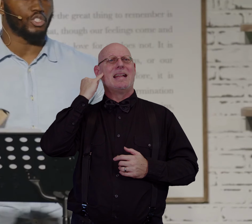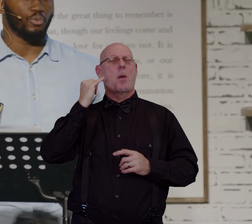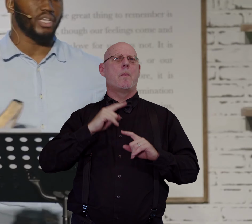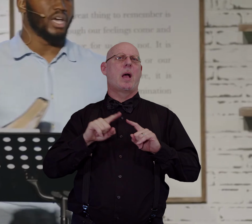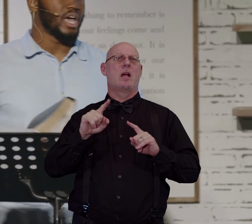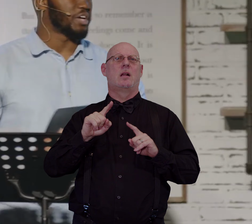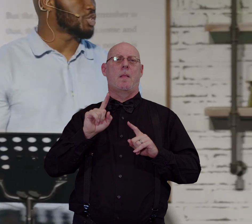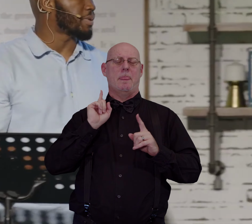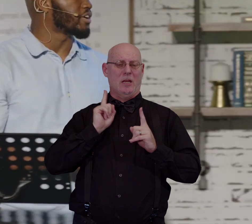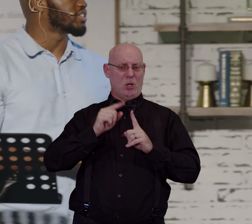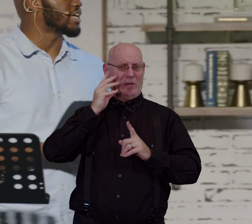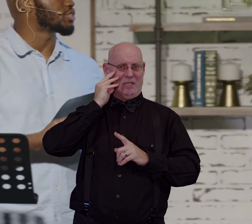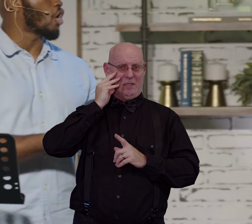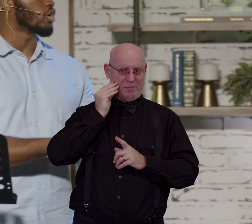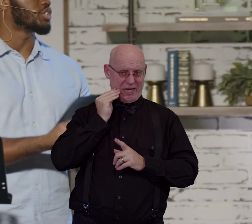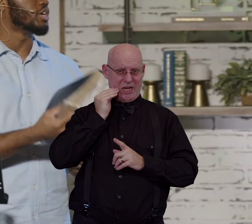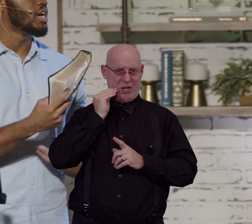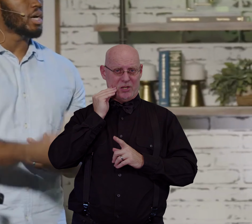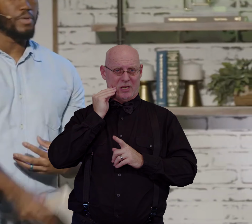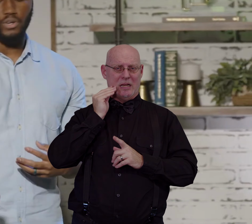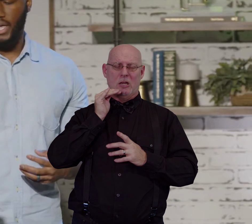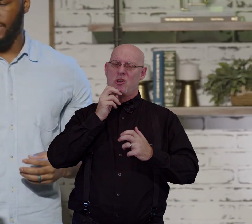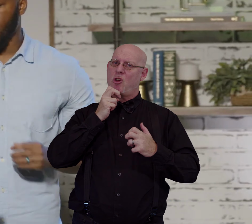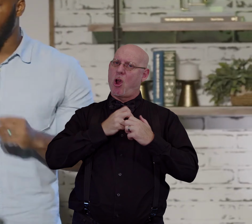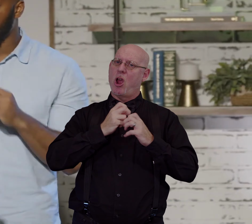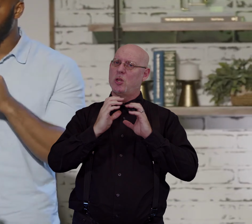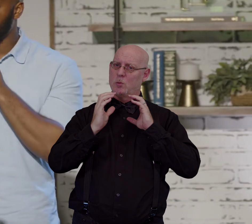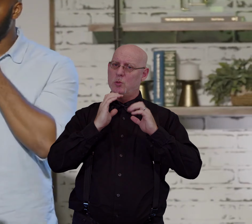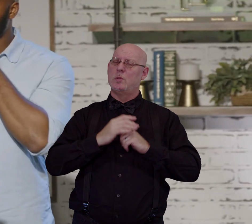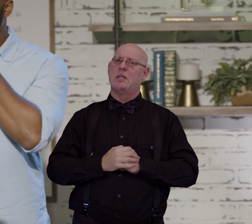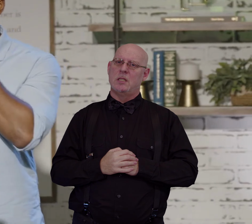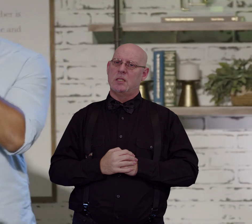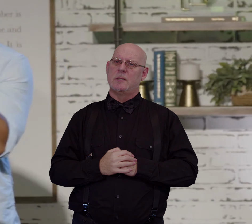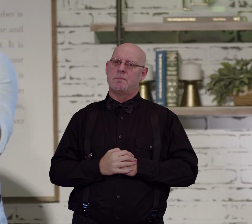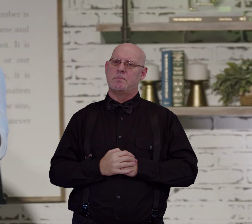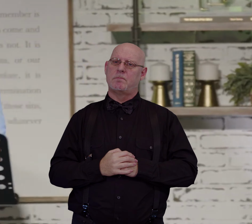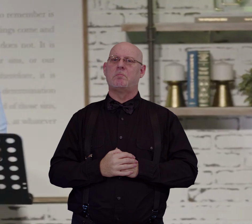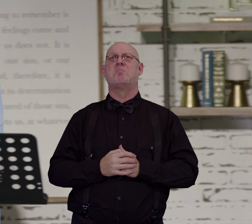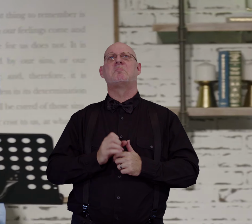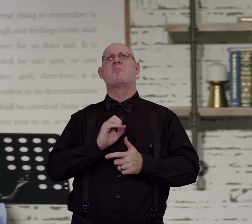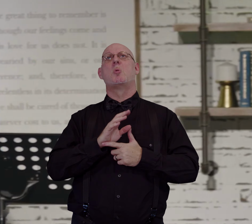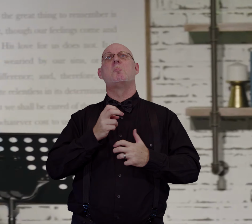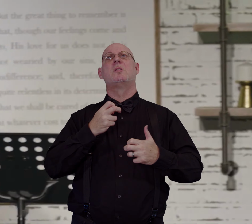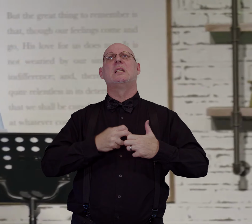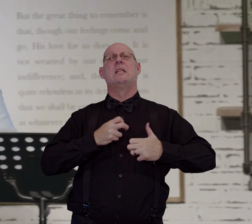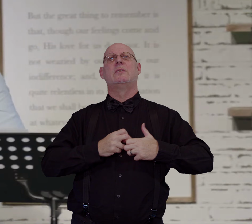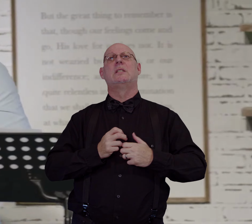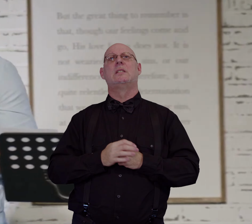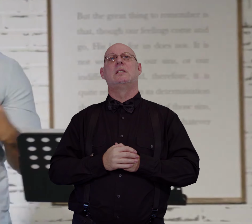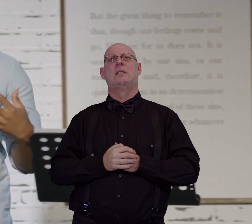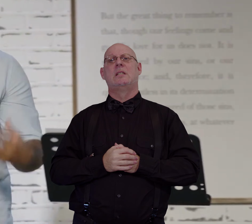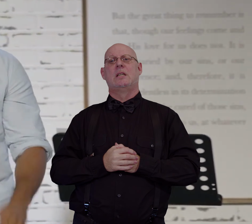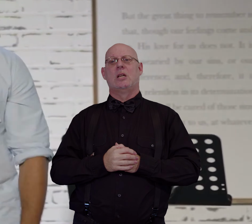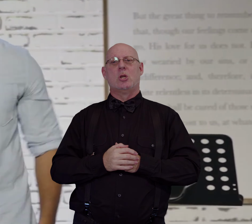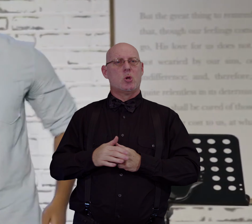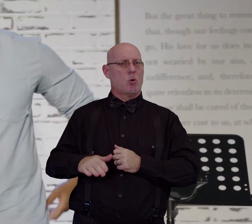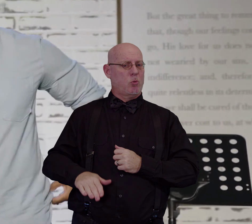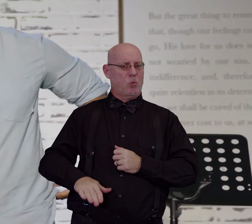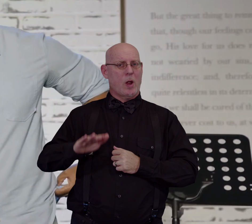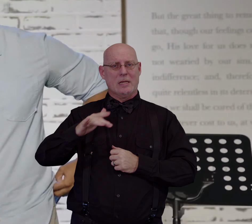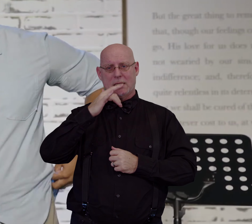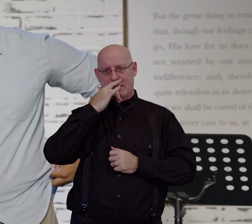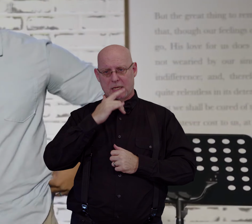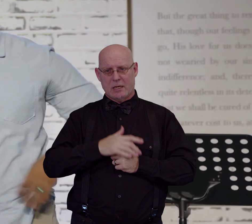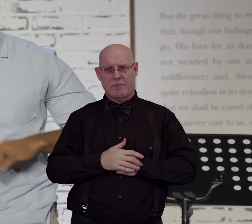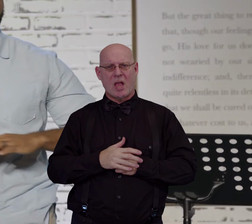concepts, but till we experience that, it's hard to communicate that. Or on the difficult side, when having to raise a little